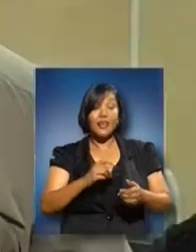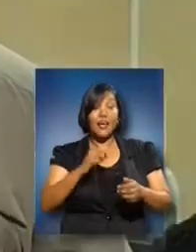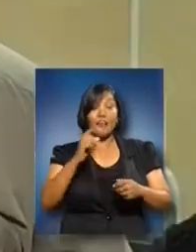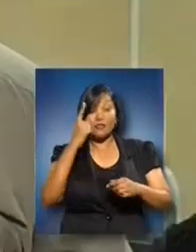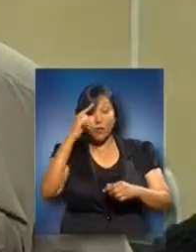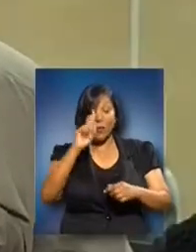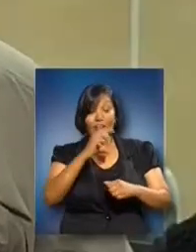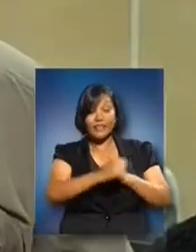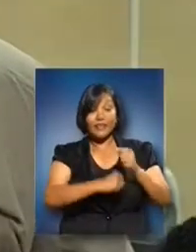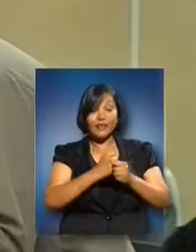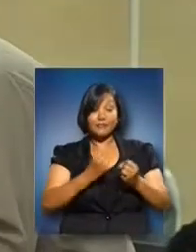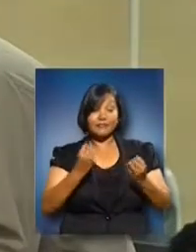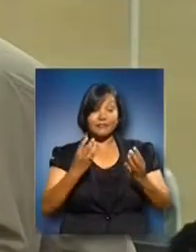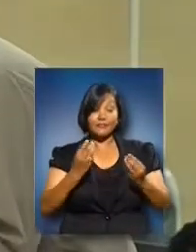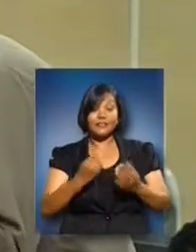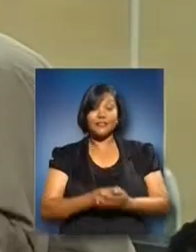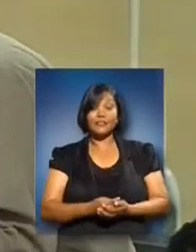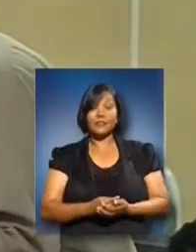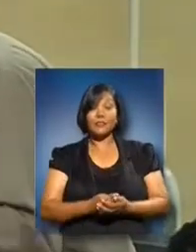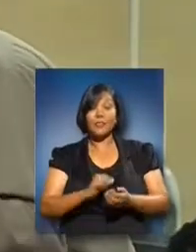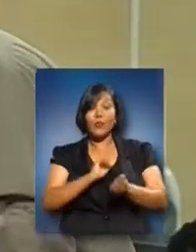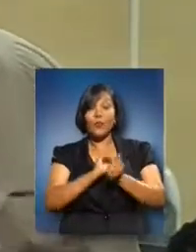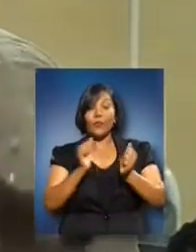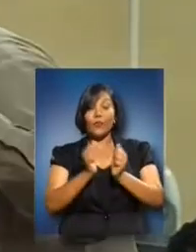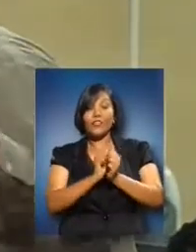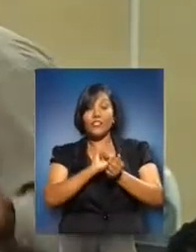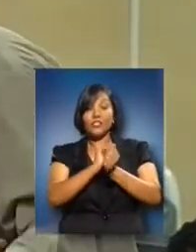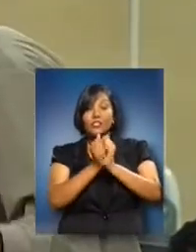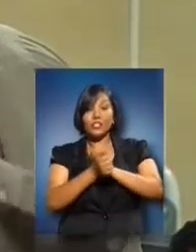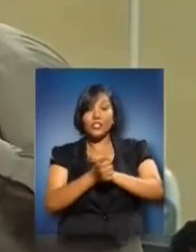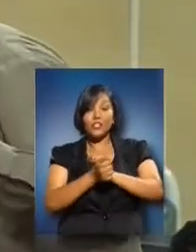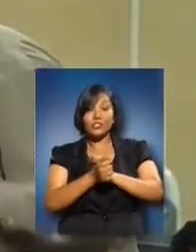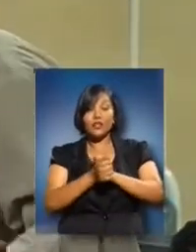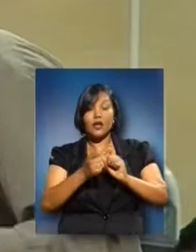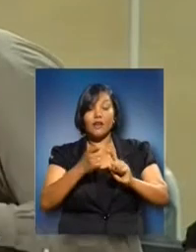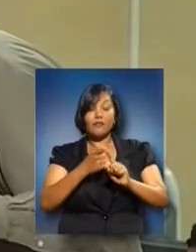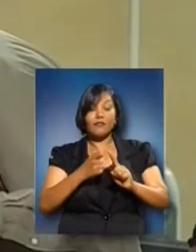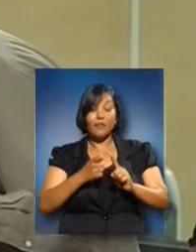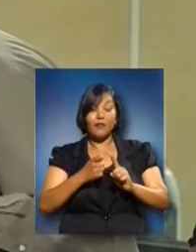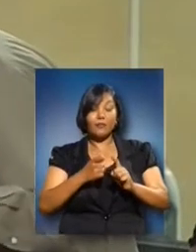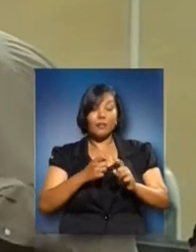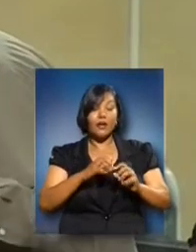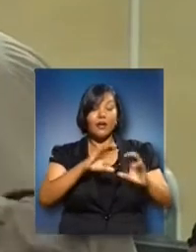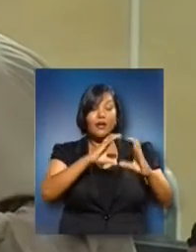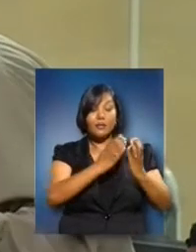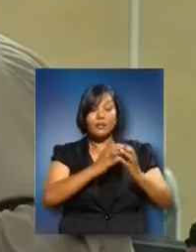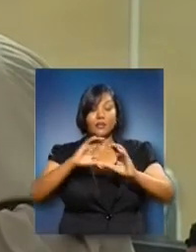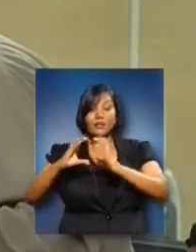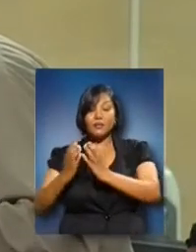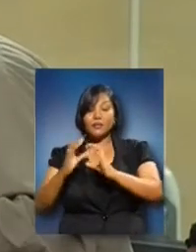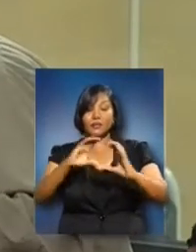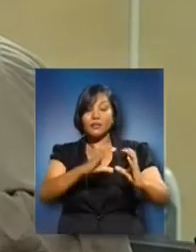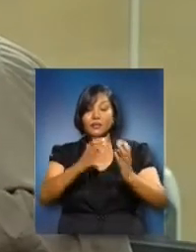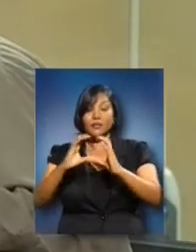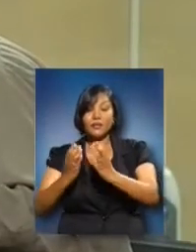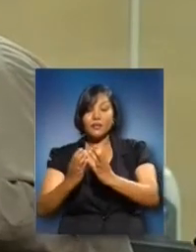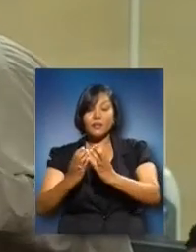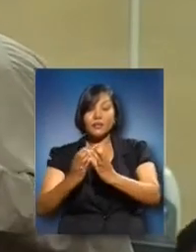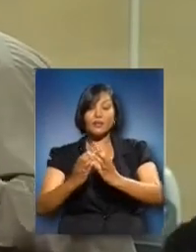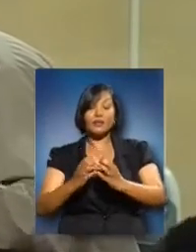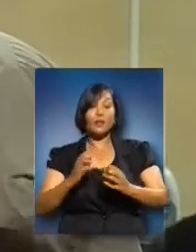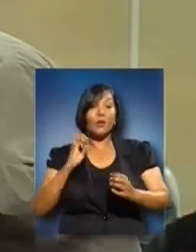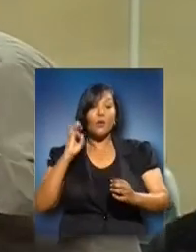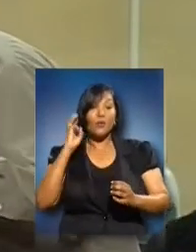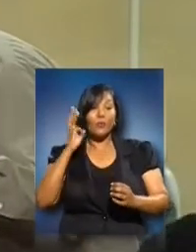okay. With the transition and porting from provider to provider, would